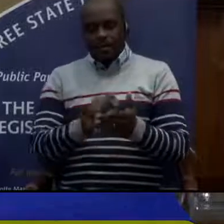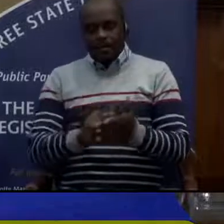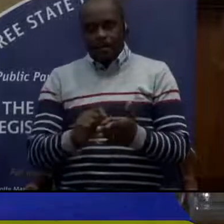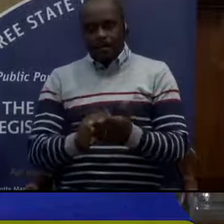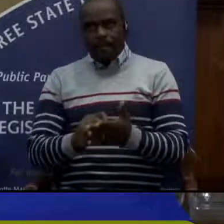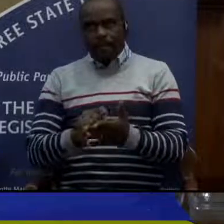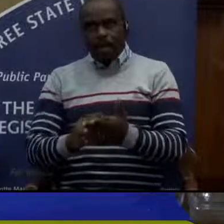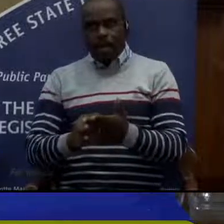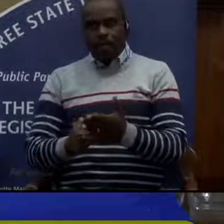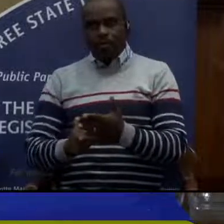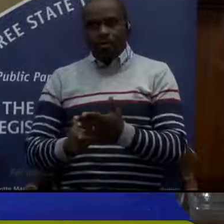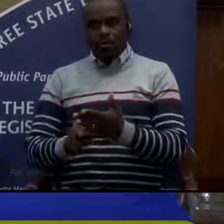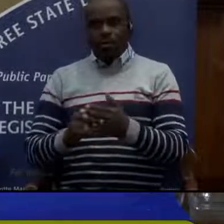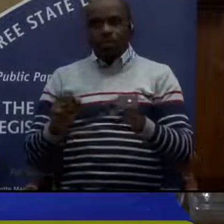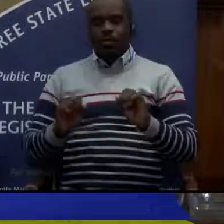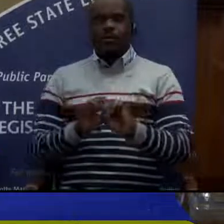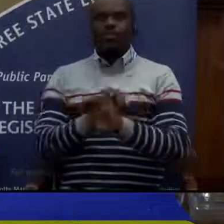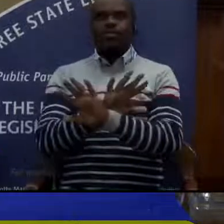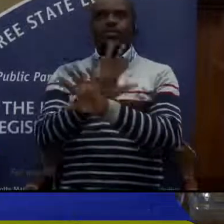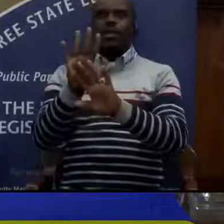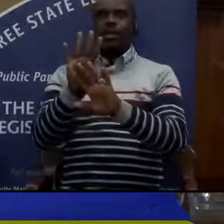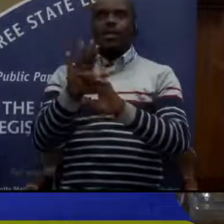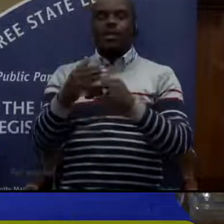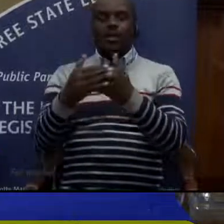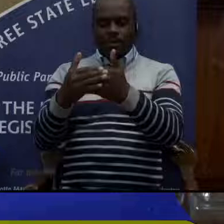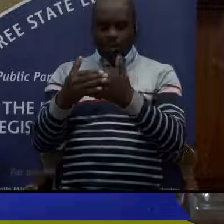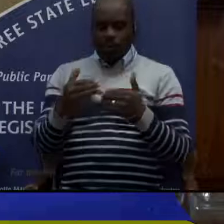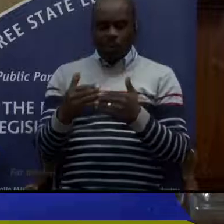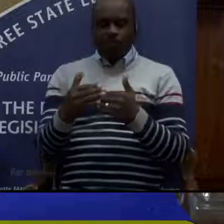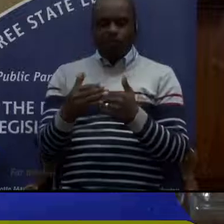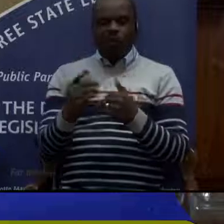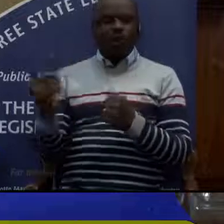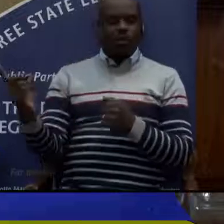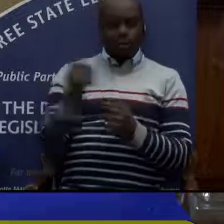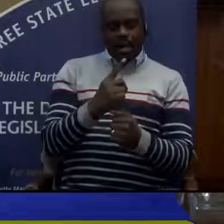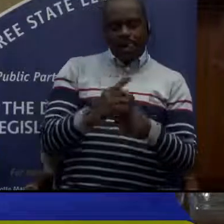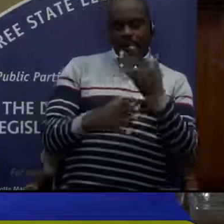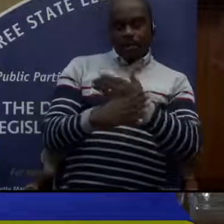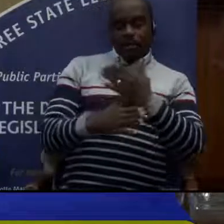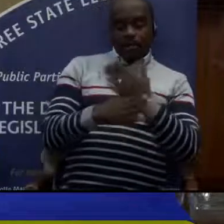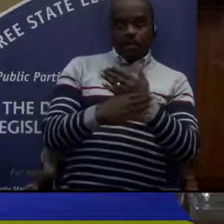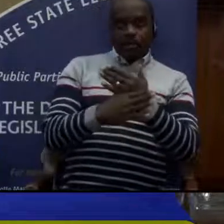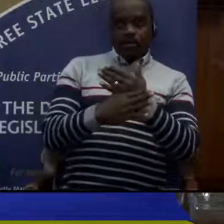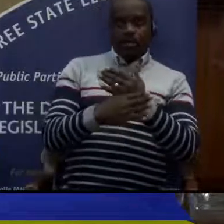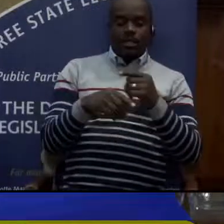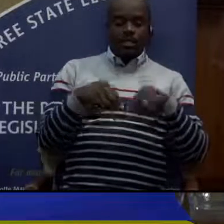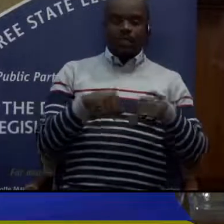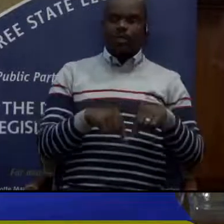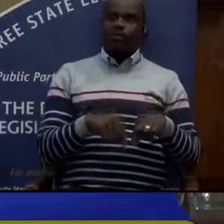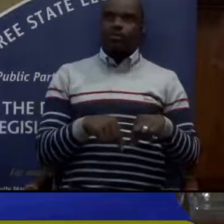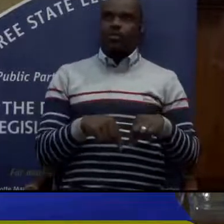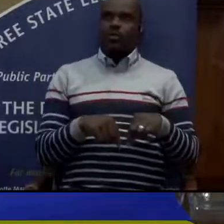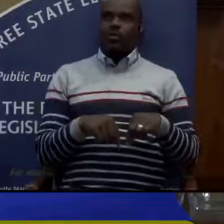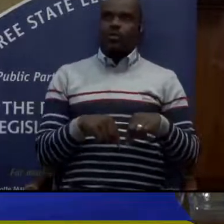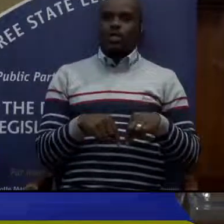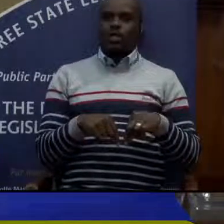health services. This dispels the notion of narrow, inward-looking persons who have appointed